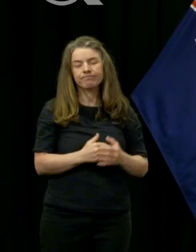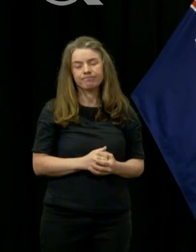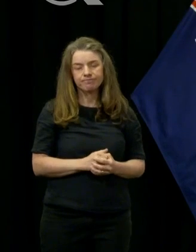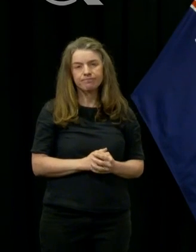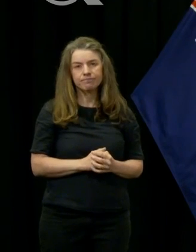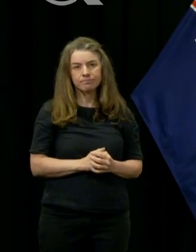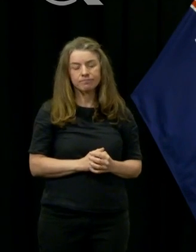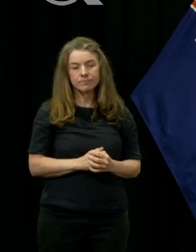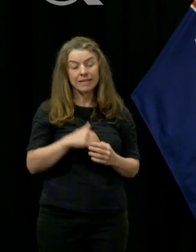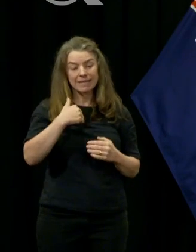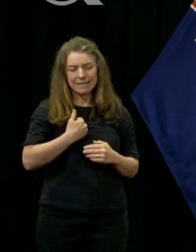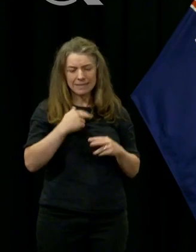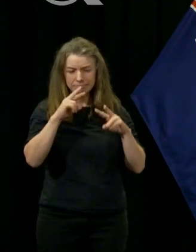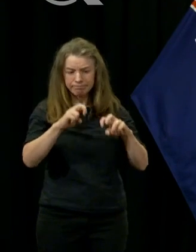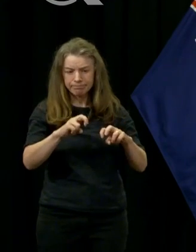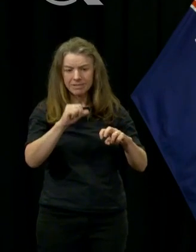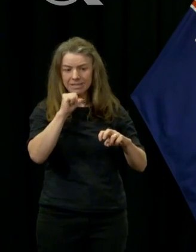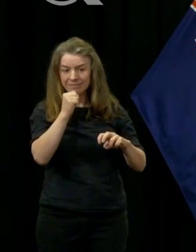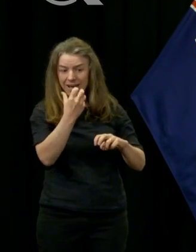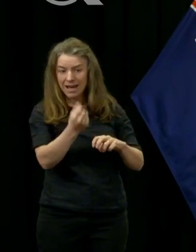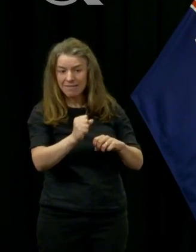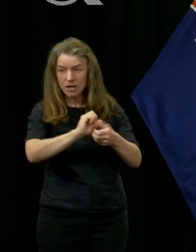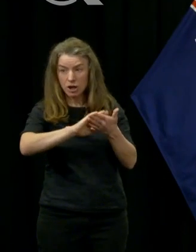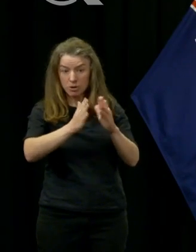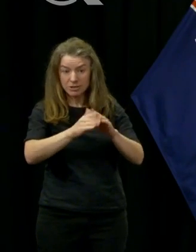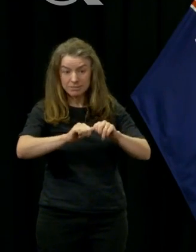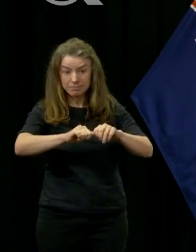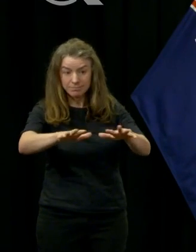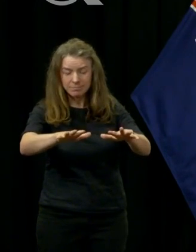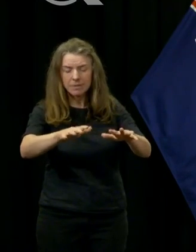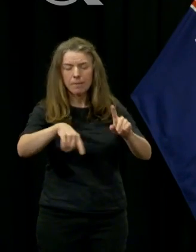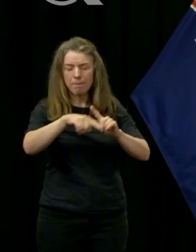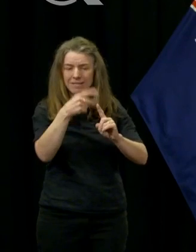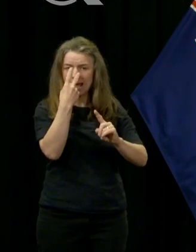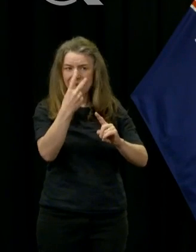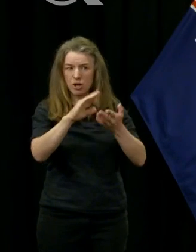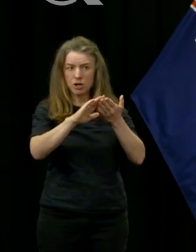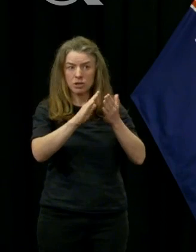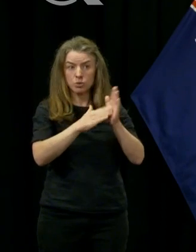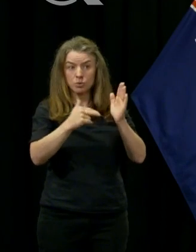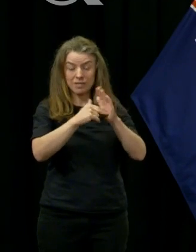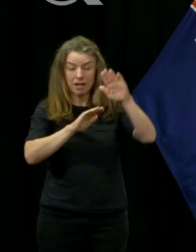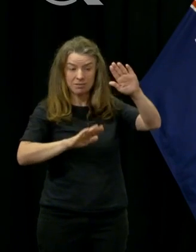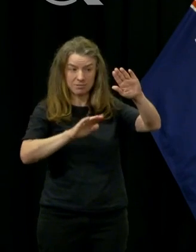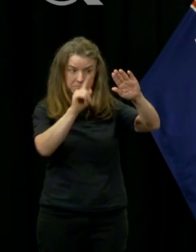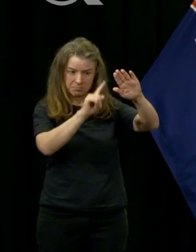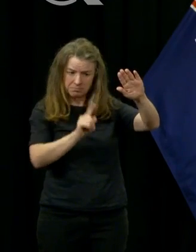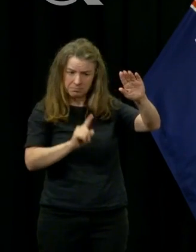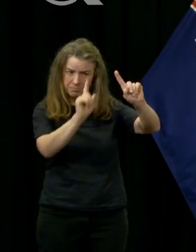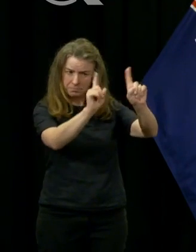any evidence of community transmission, but also what's happening around the country and where it's happening. And if, for example, we have